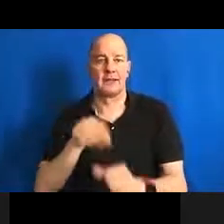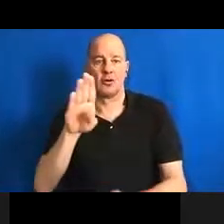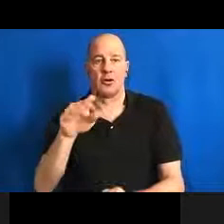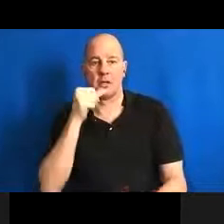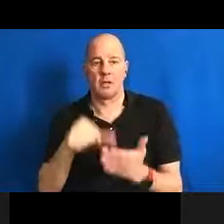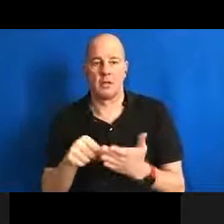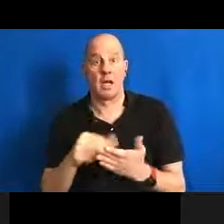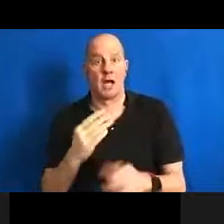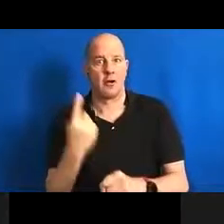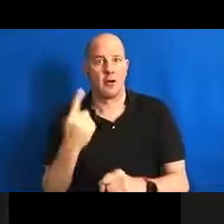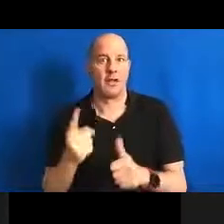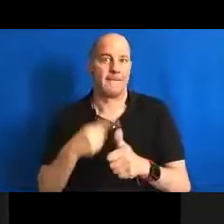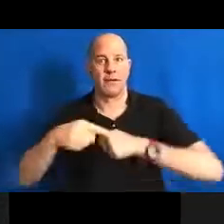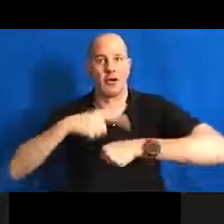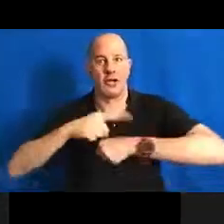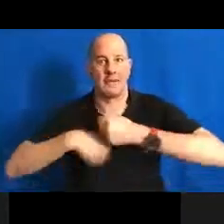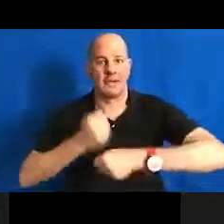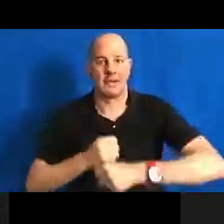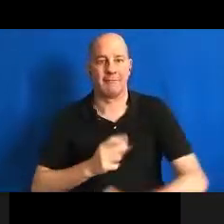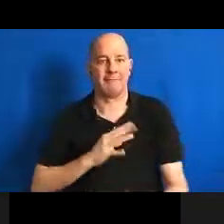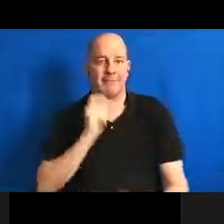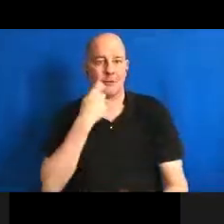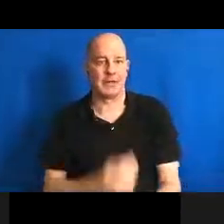cool. We'll go to the next slide.